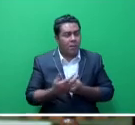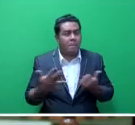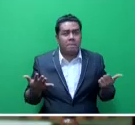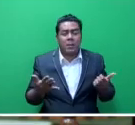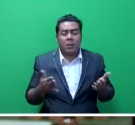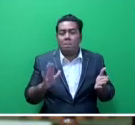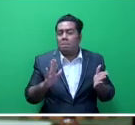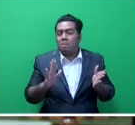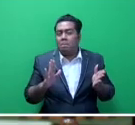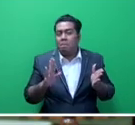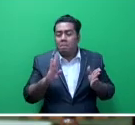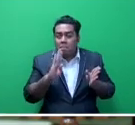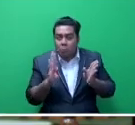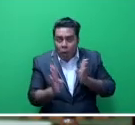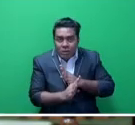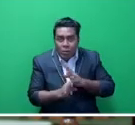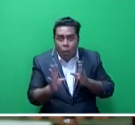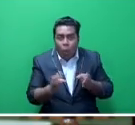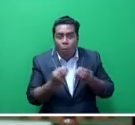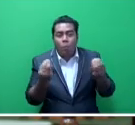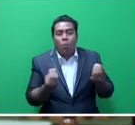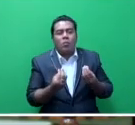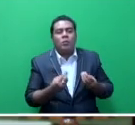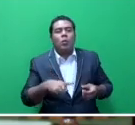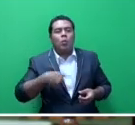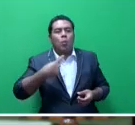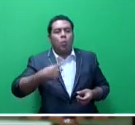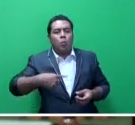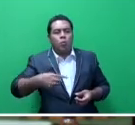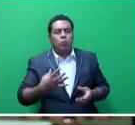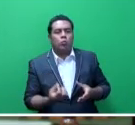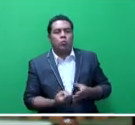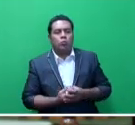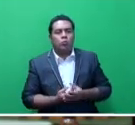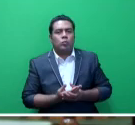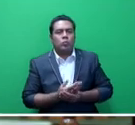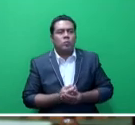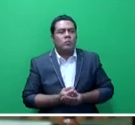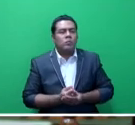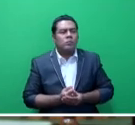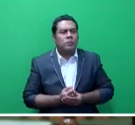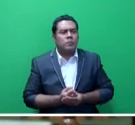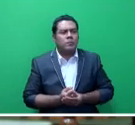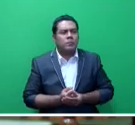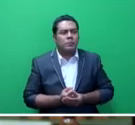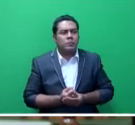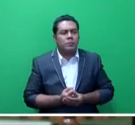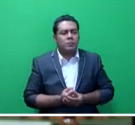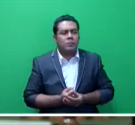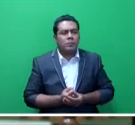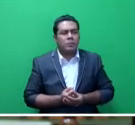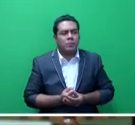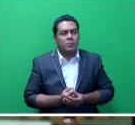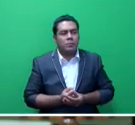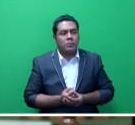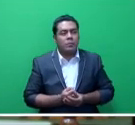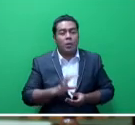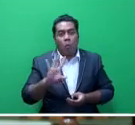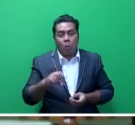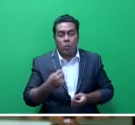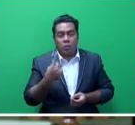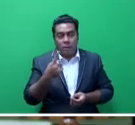privately or through other organizations keep on increasing their fees. This is why we had said from day one that we will only allow